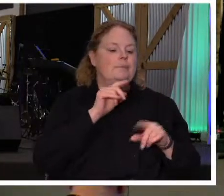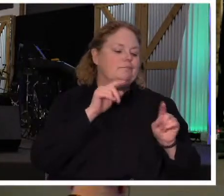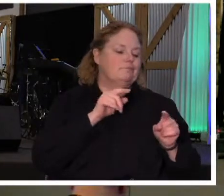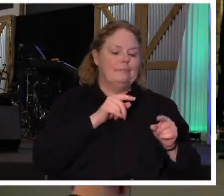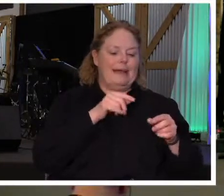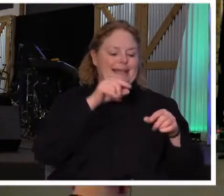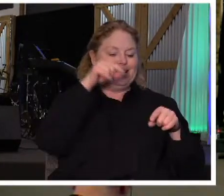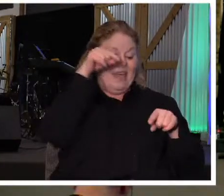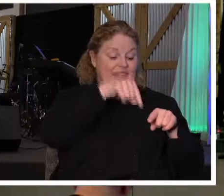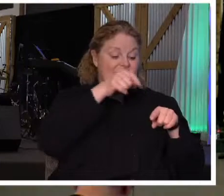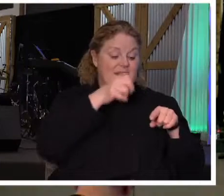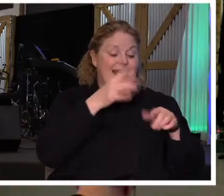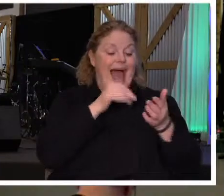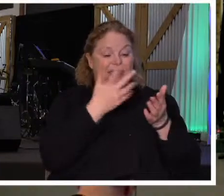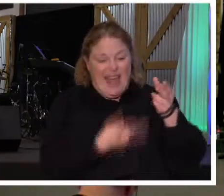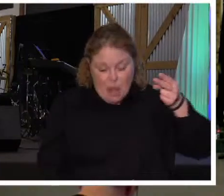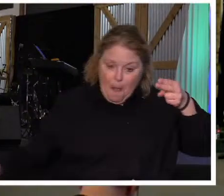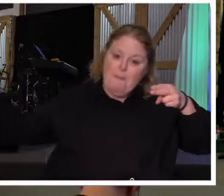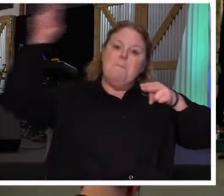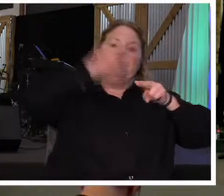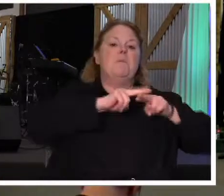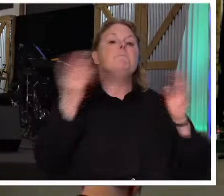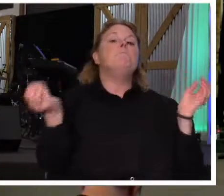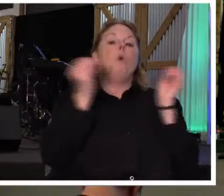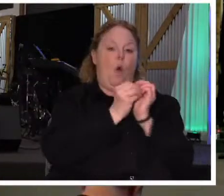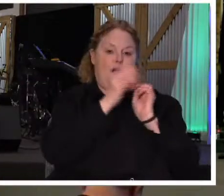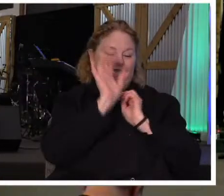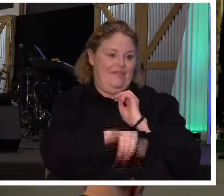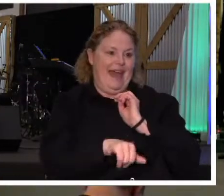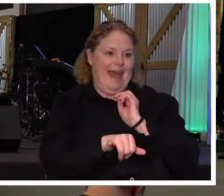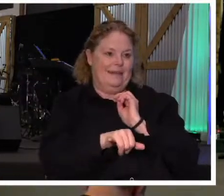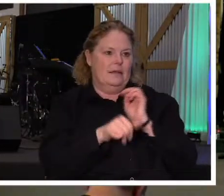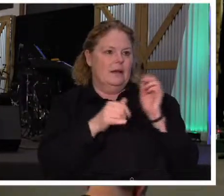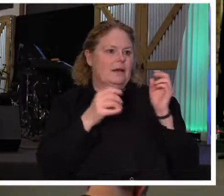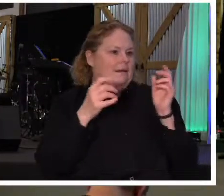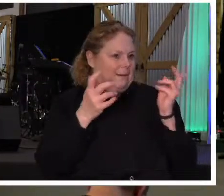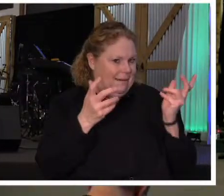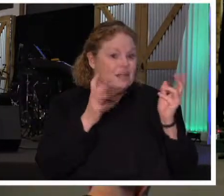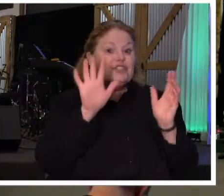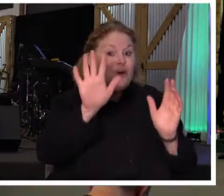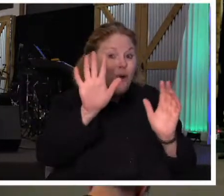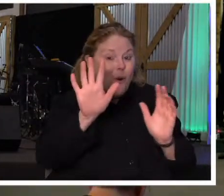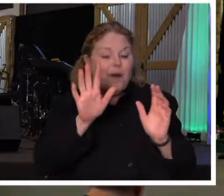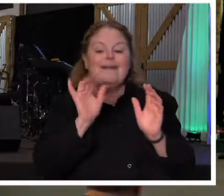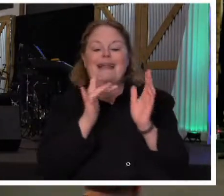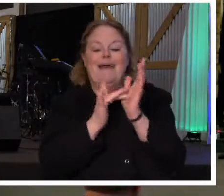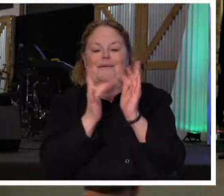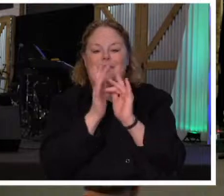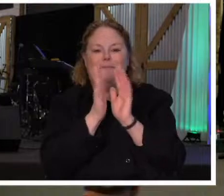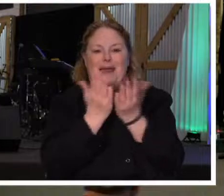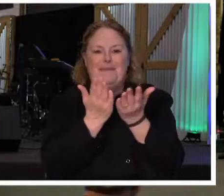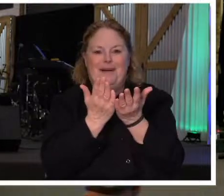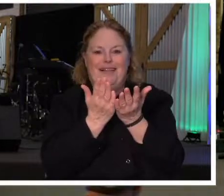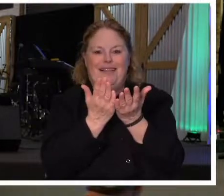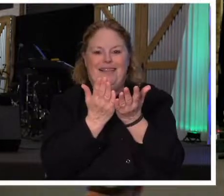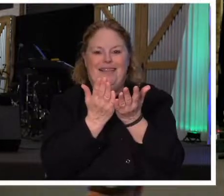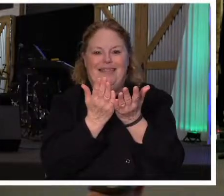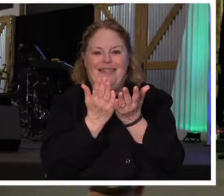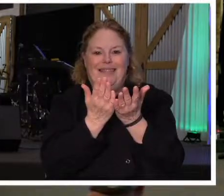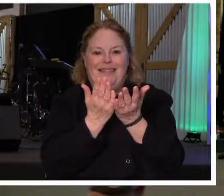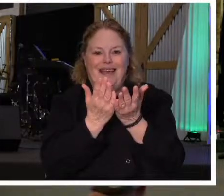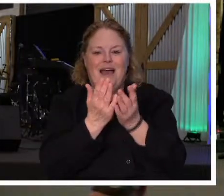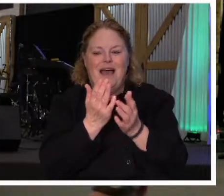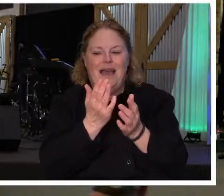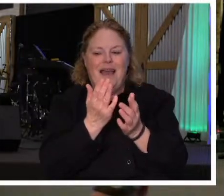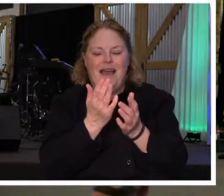that magnitude is often conveyed by doubling, nowhere in the Hebrew Bible but here is